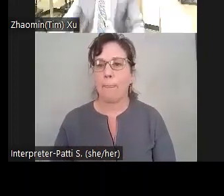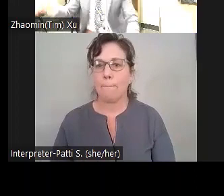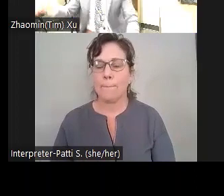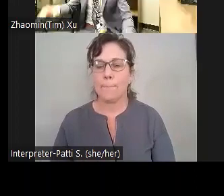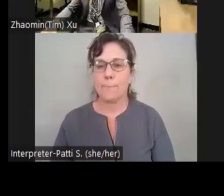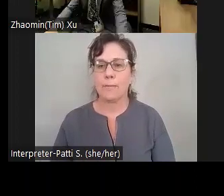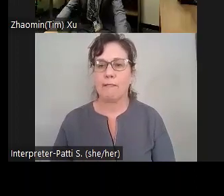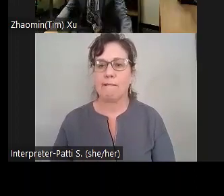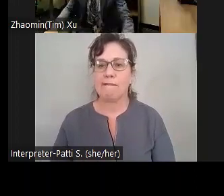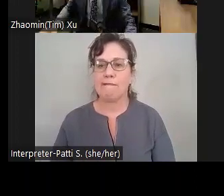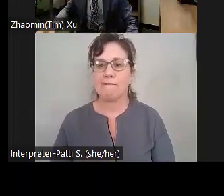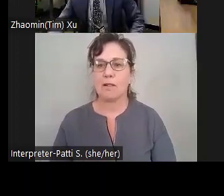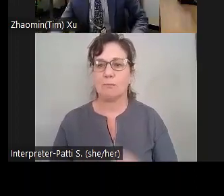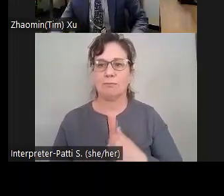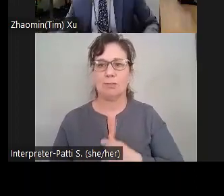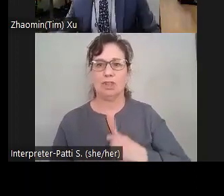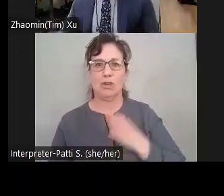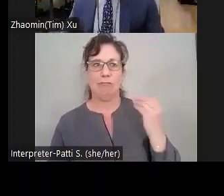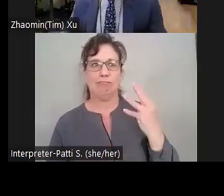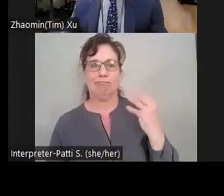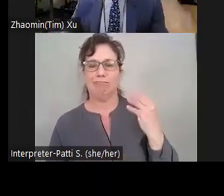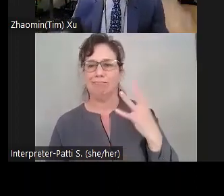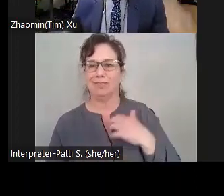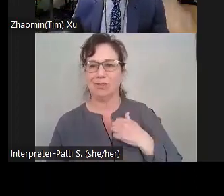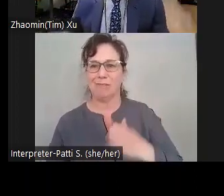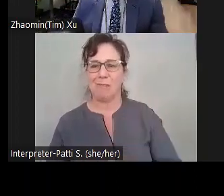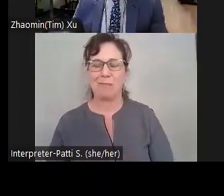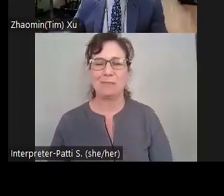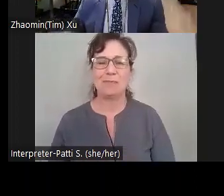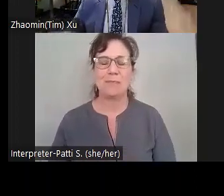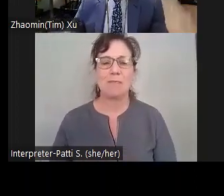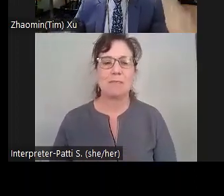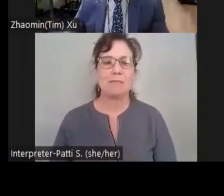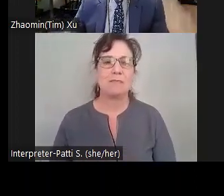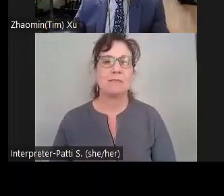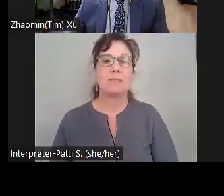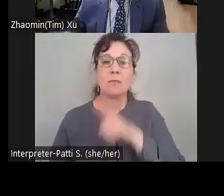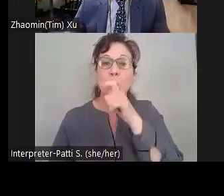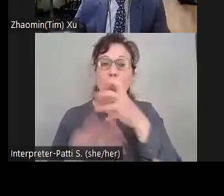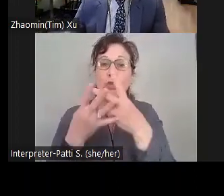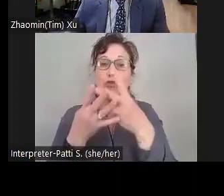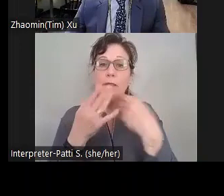Wait, sorry. So who should get screened?